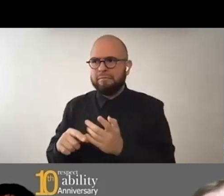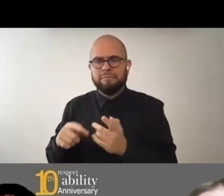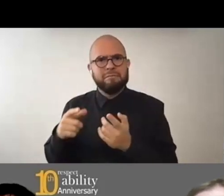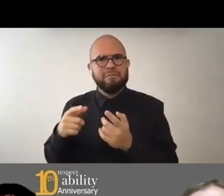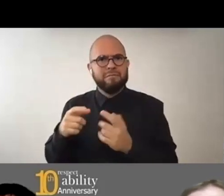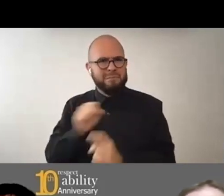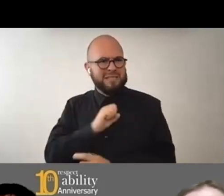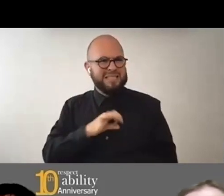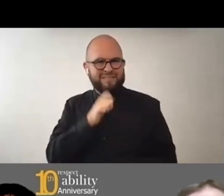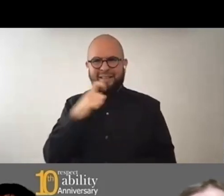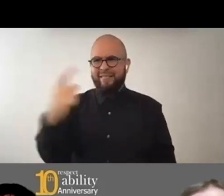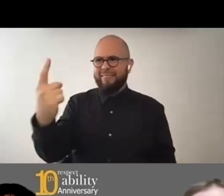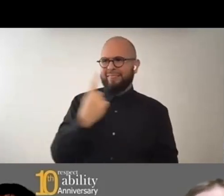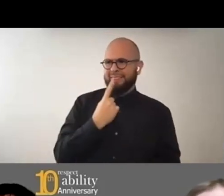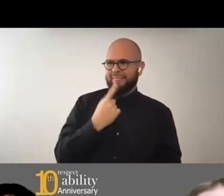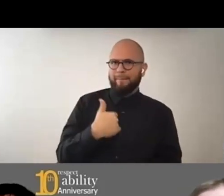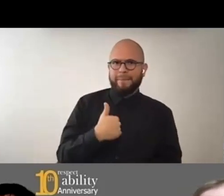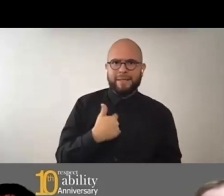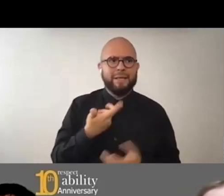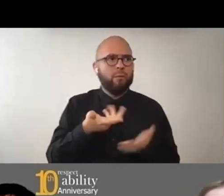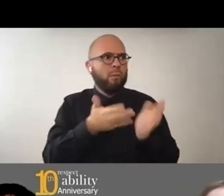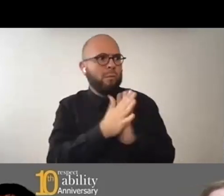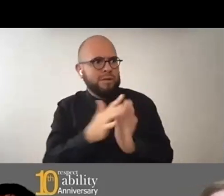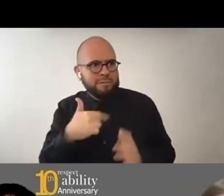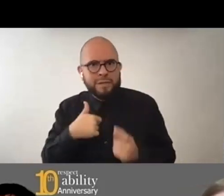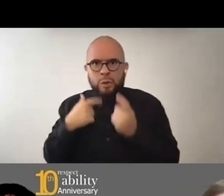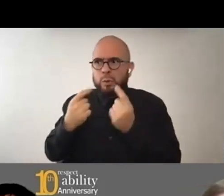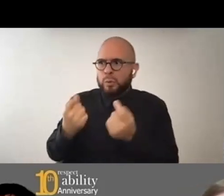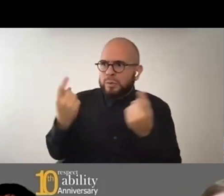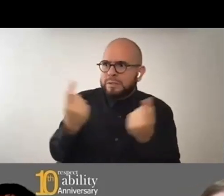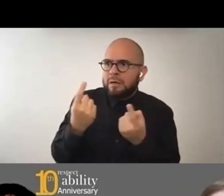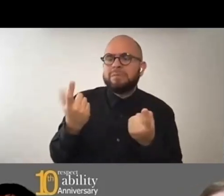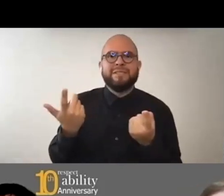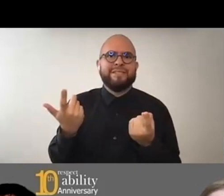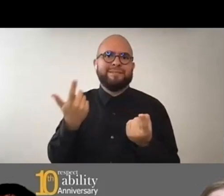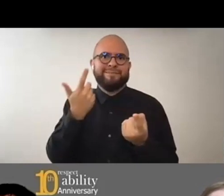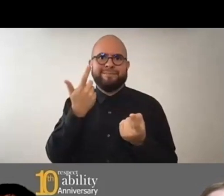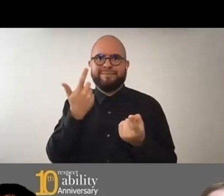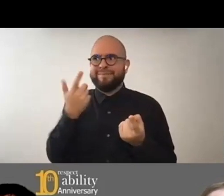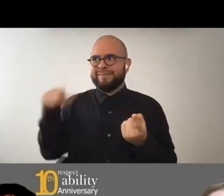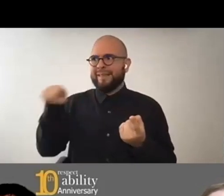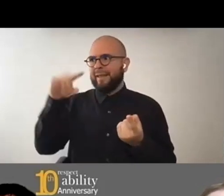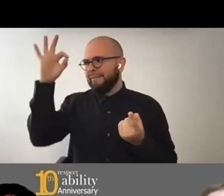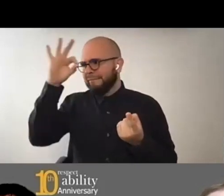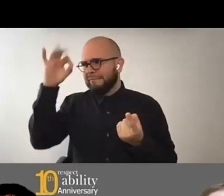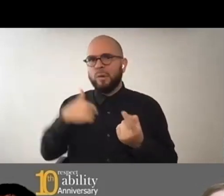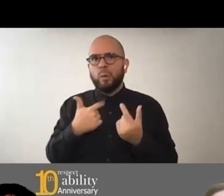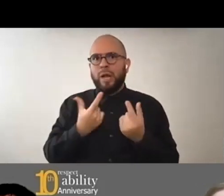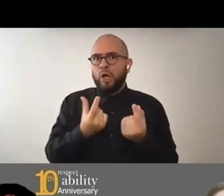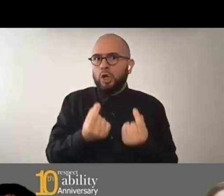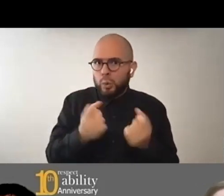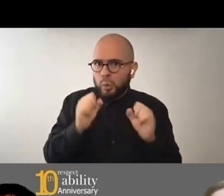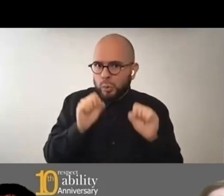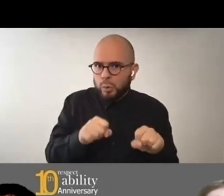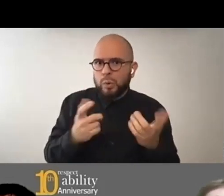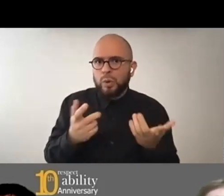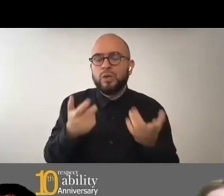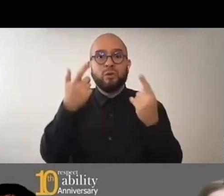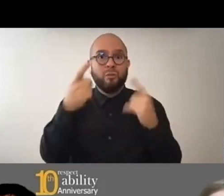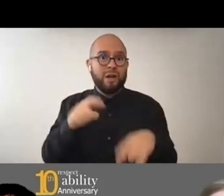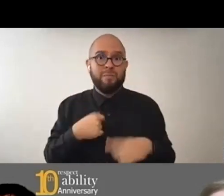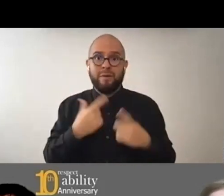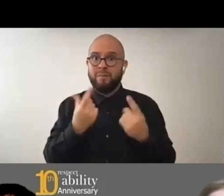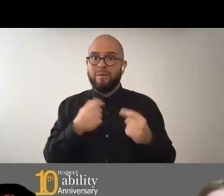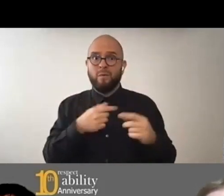to me and, necessarily requesting an assignment because I didn't really know what exactly I could do. And so I started going around from cubicle to